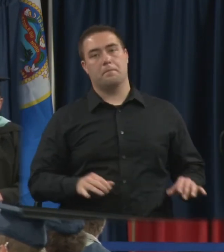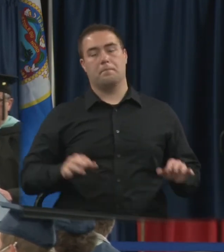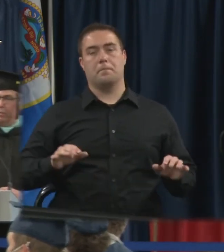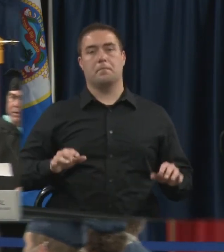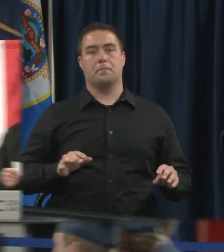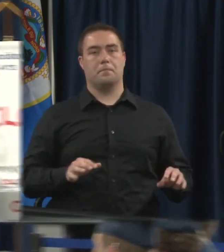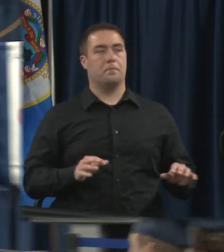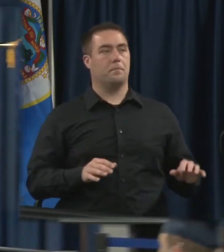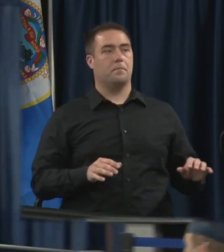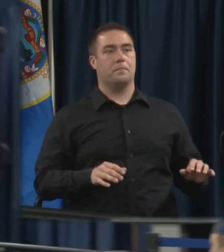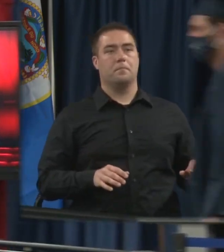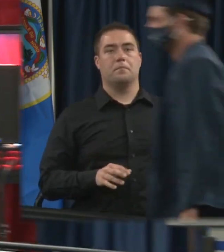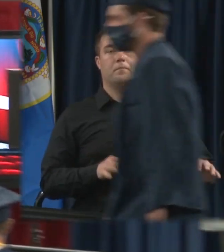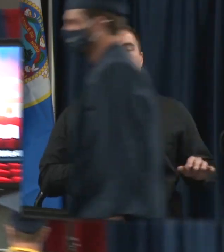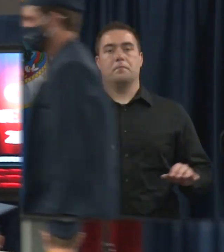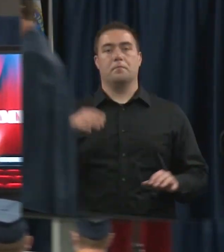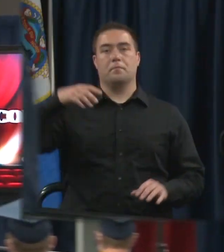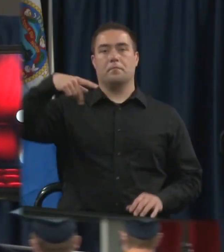Philip Jacob Evanson.